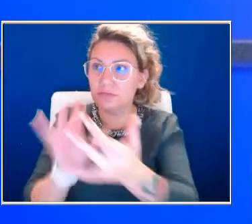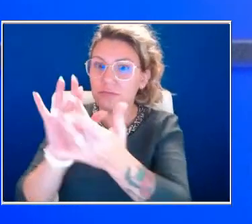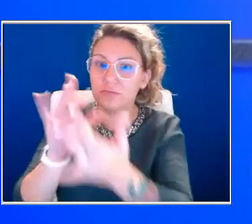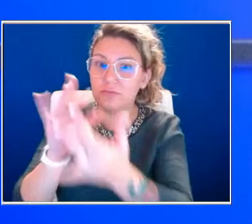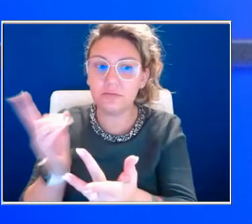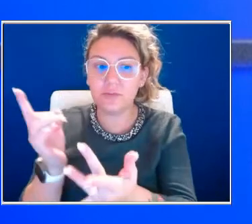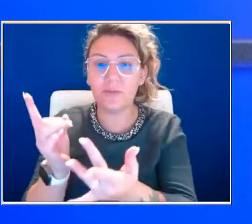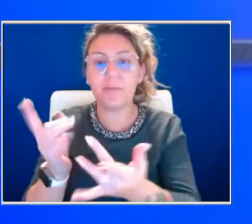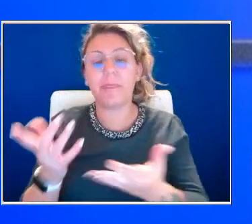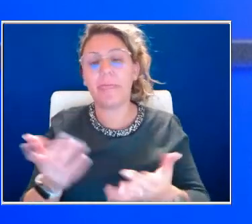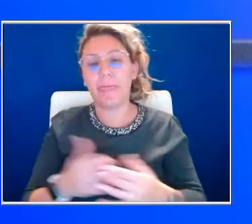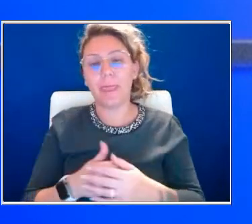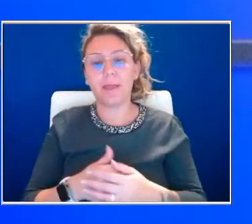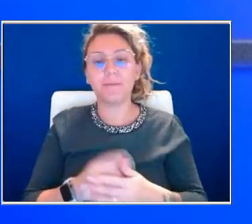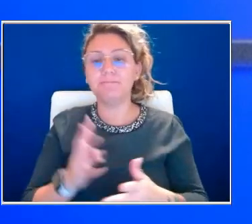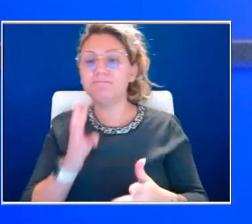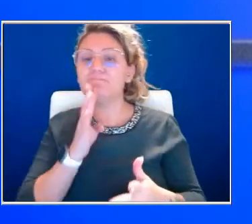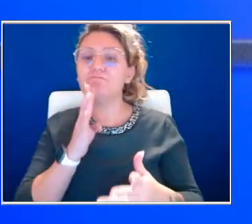talk to your